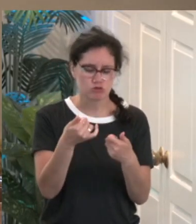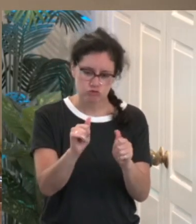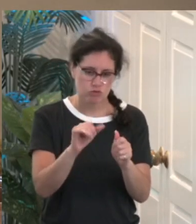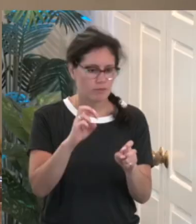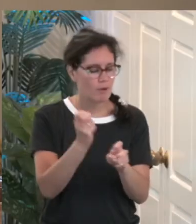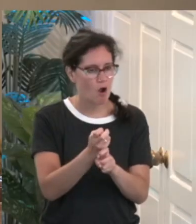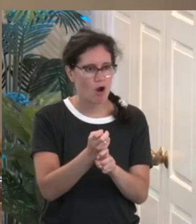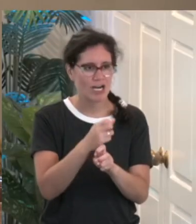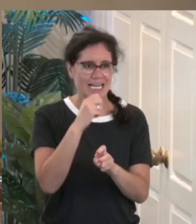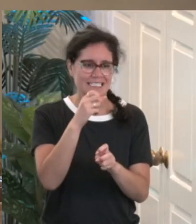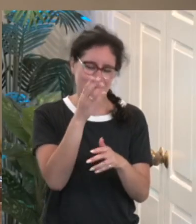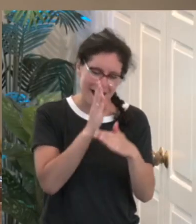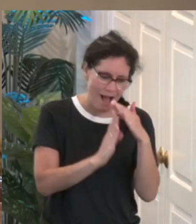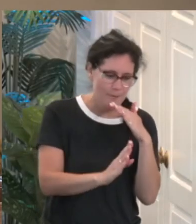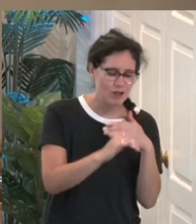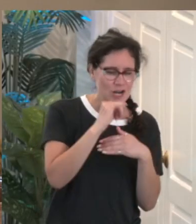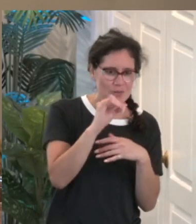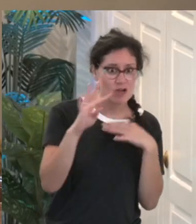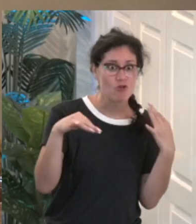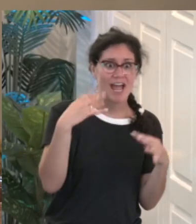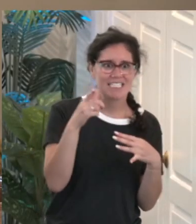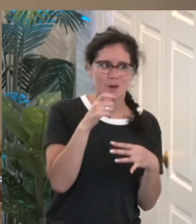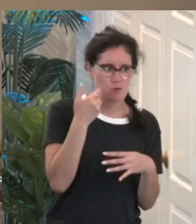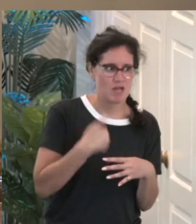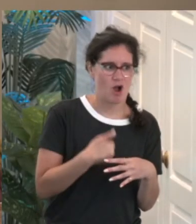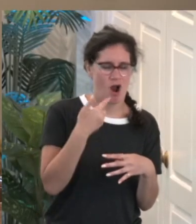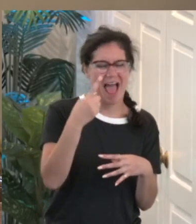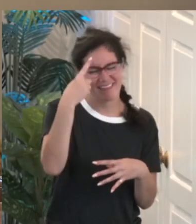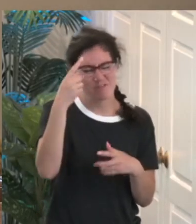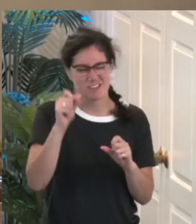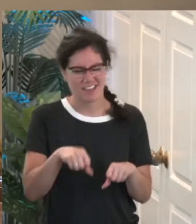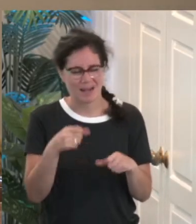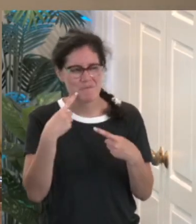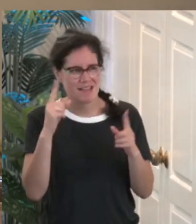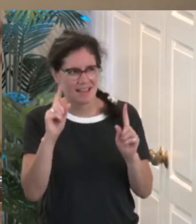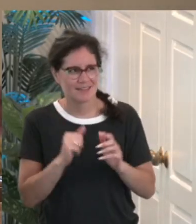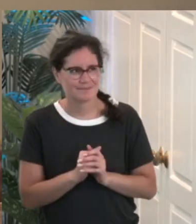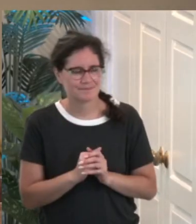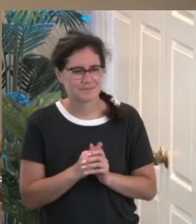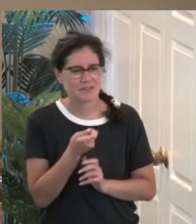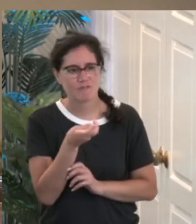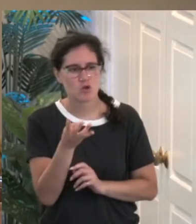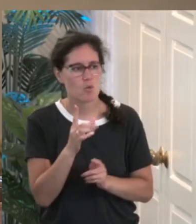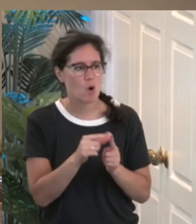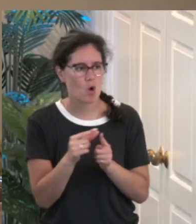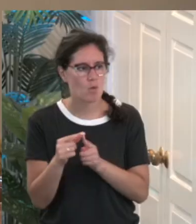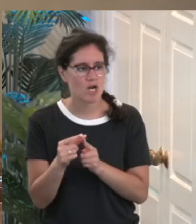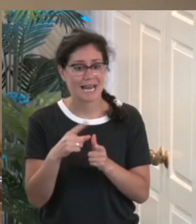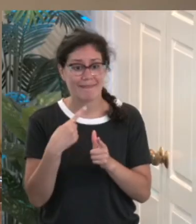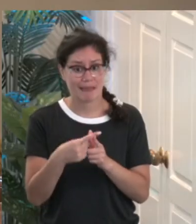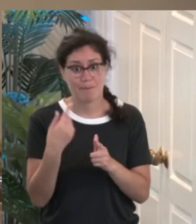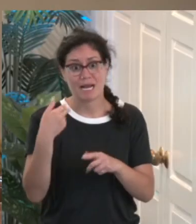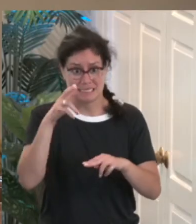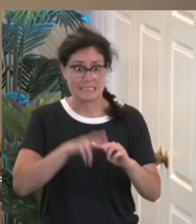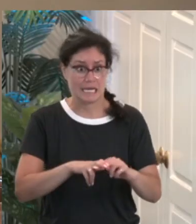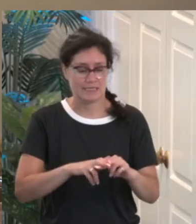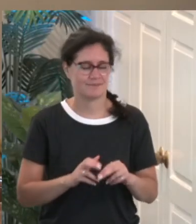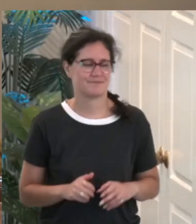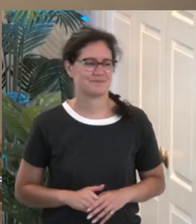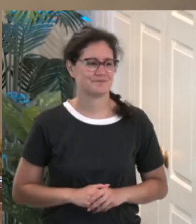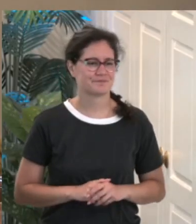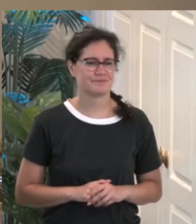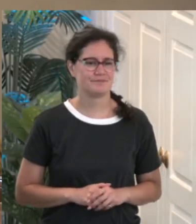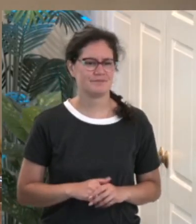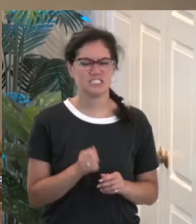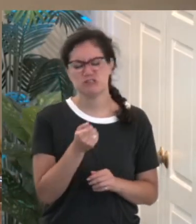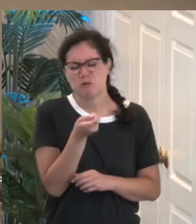be crazy about who we are, I think we can make it. So I just got a few more words, and then I'm going to sit down. Just